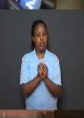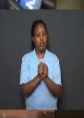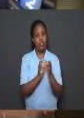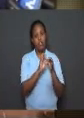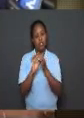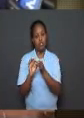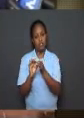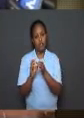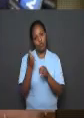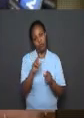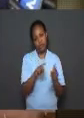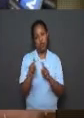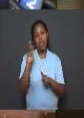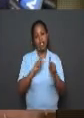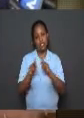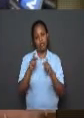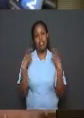or public safety.